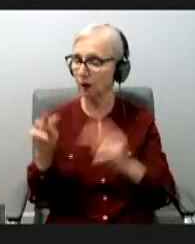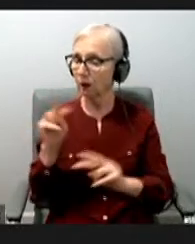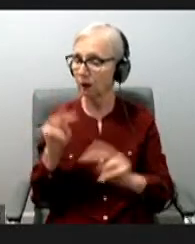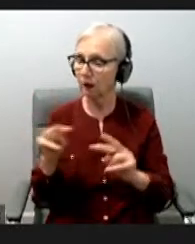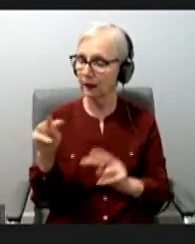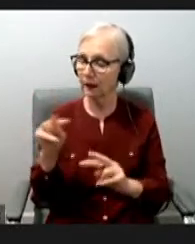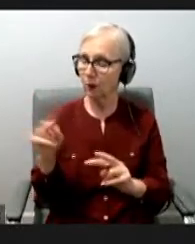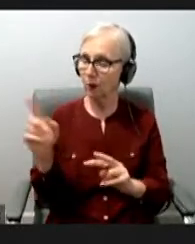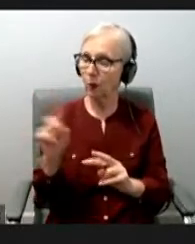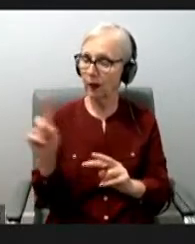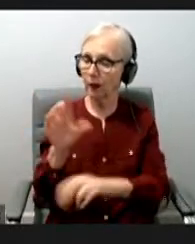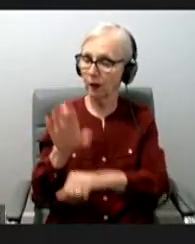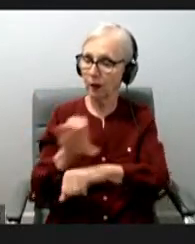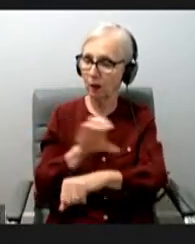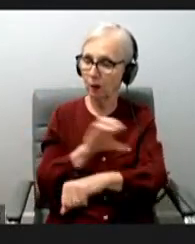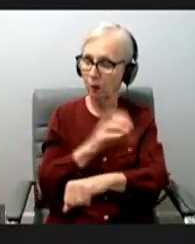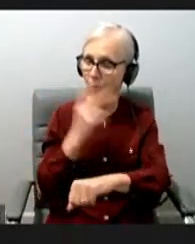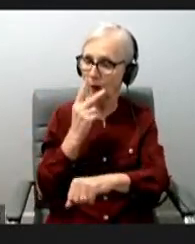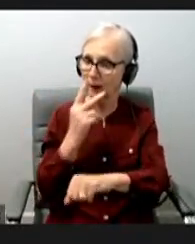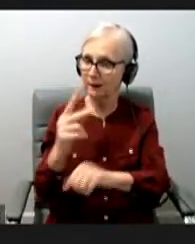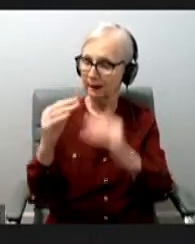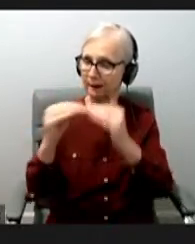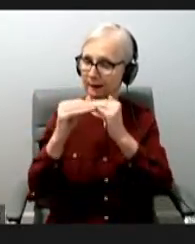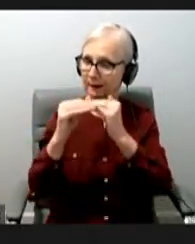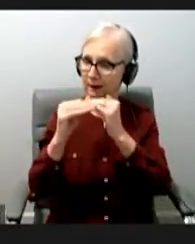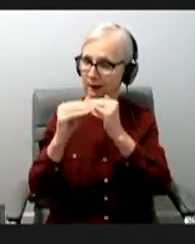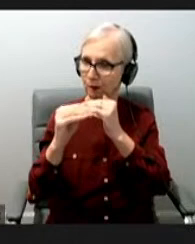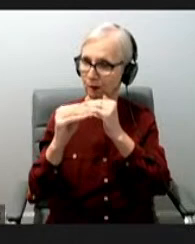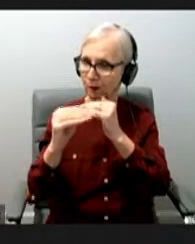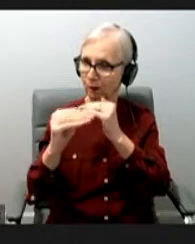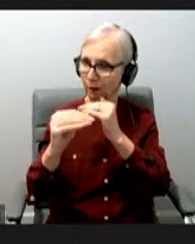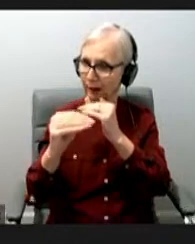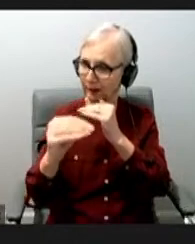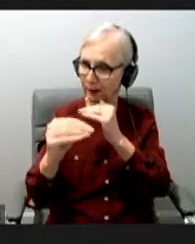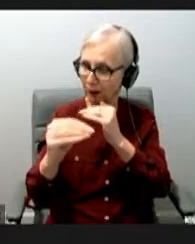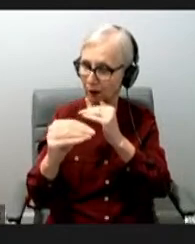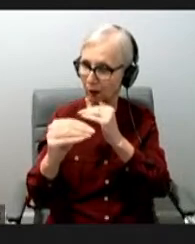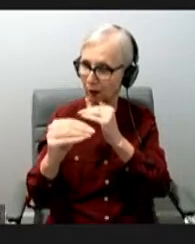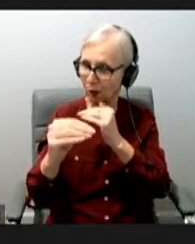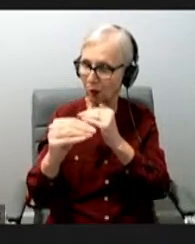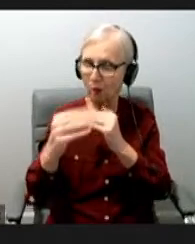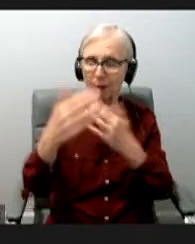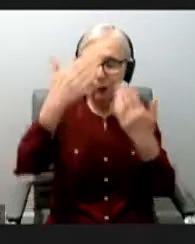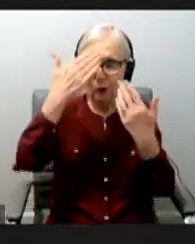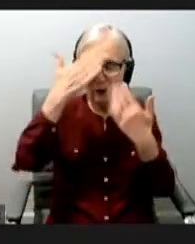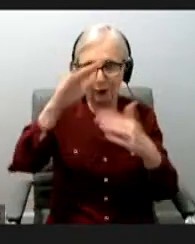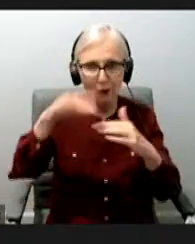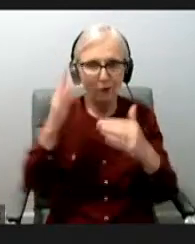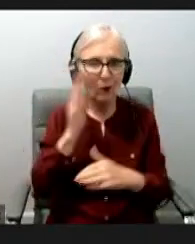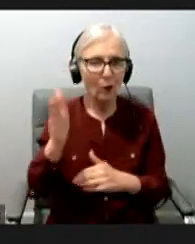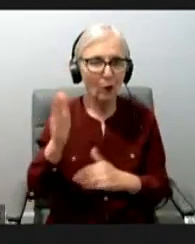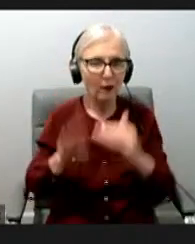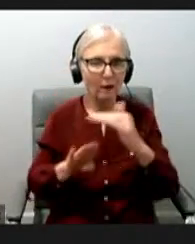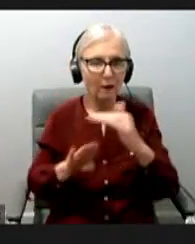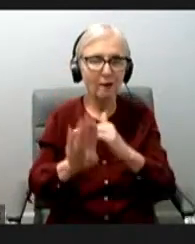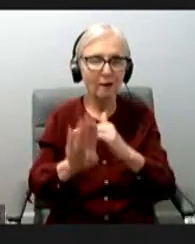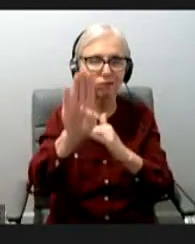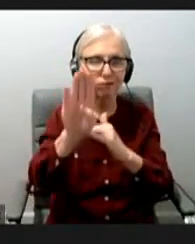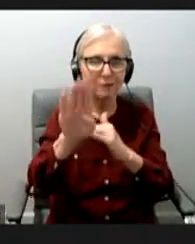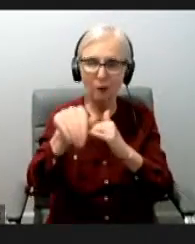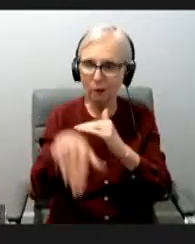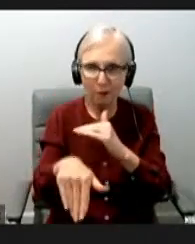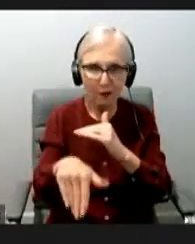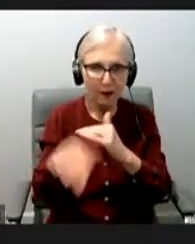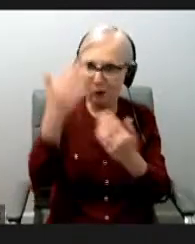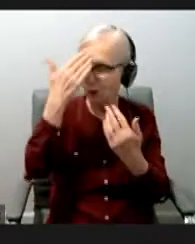least in Colorado, we're seeing this plateau. It's difficult to predict if numbers are going to head back up or head down. And so that does create some